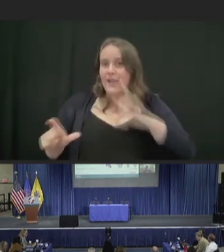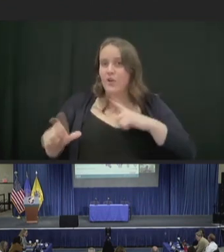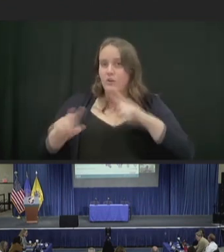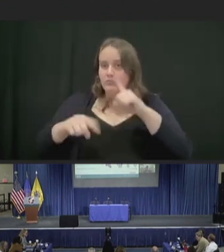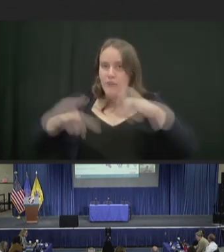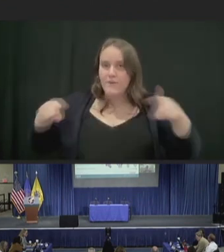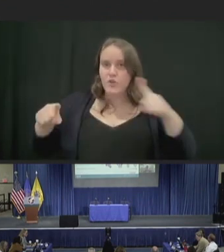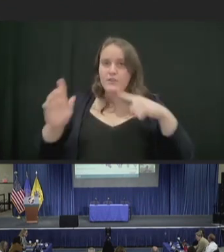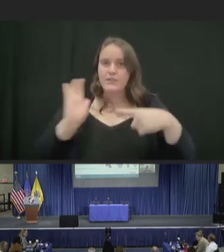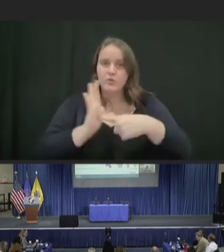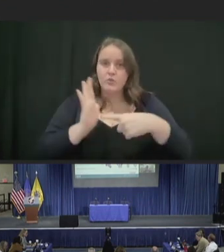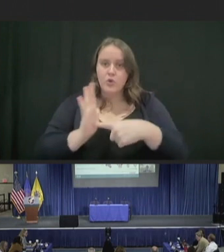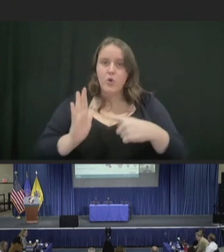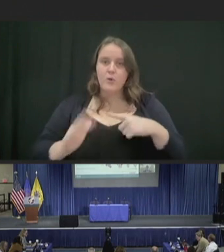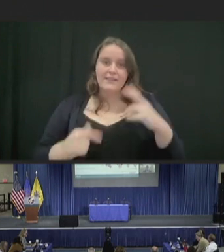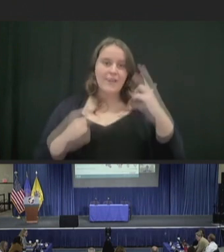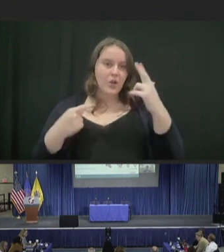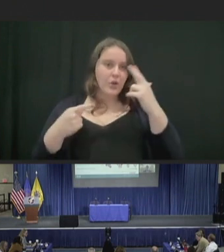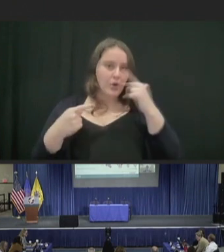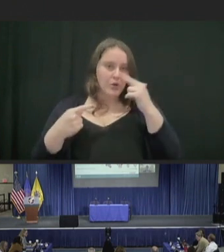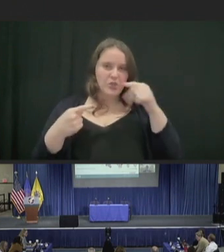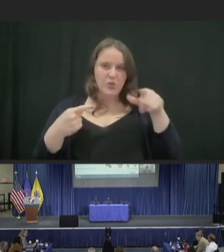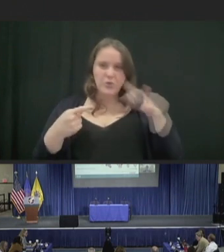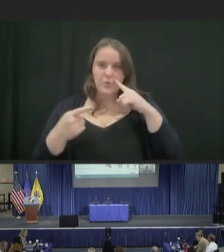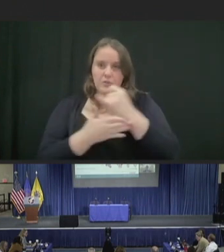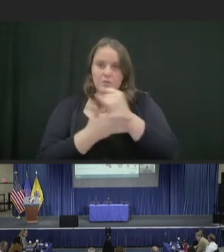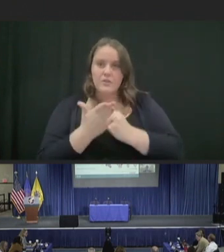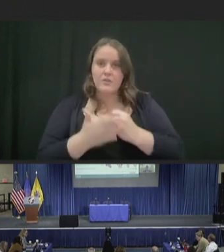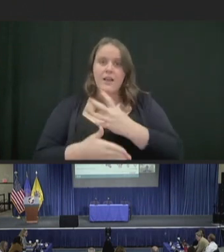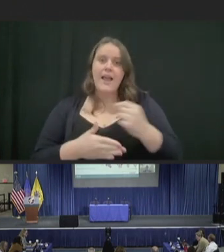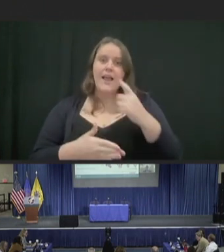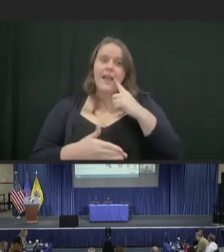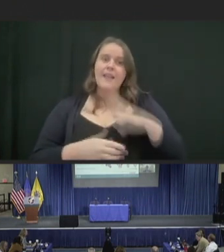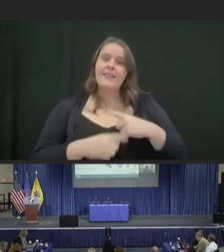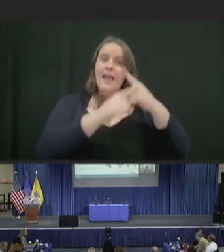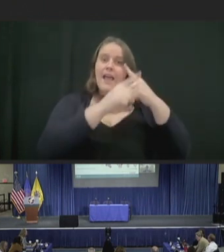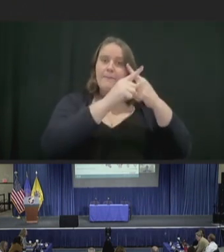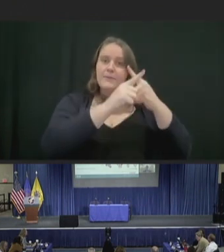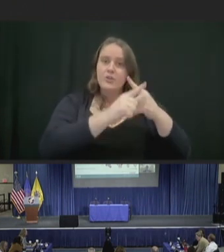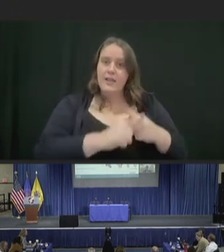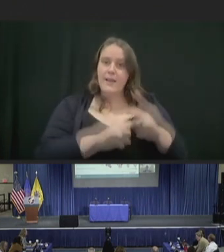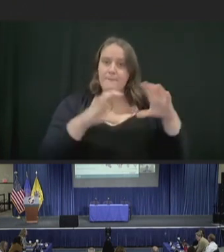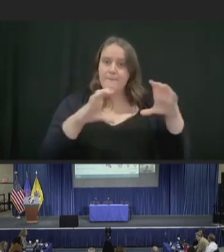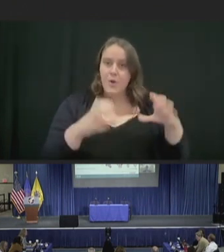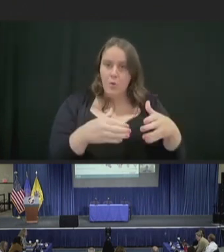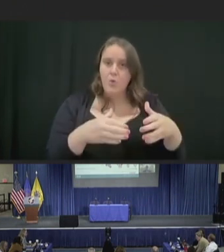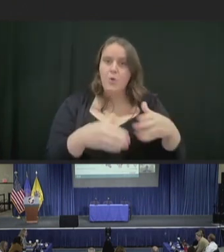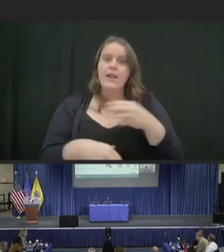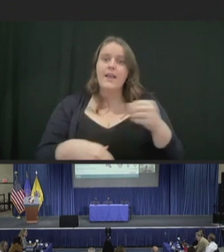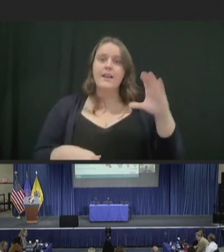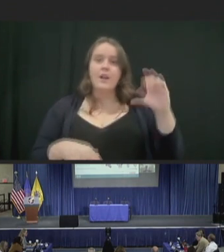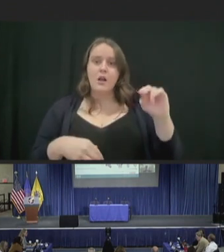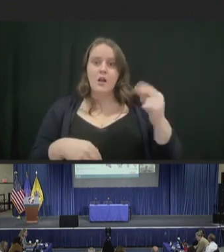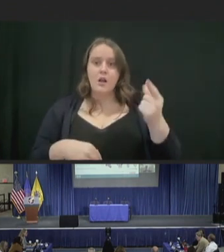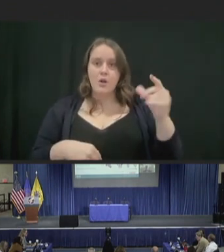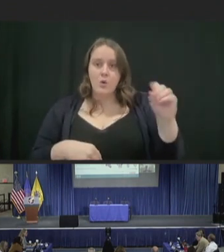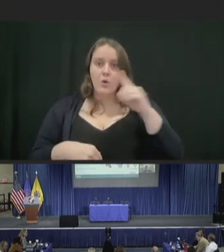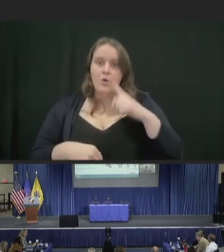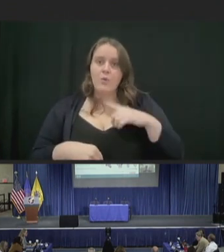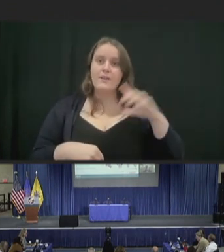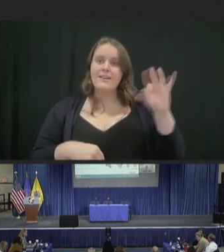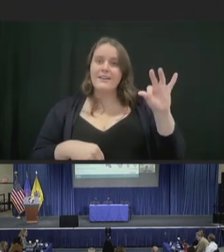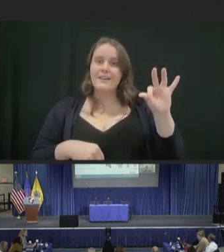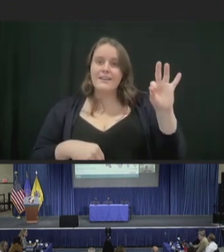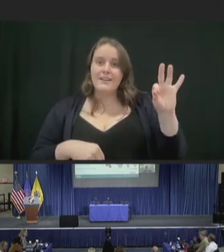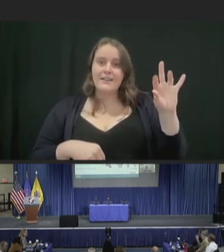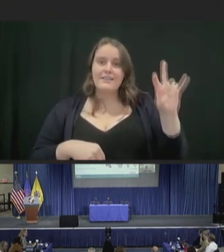in the cartoon, as well as the Amsterdam cohort and Congo in 1997, trying to illustrate that diversity in comparison